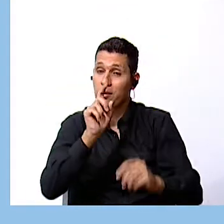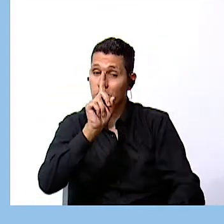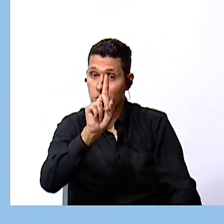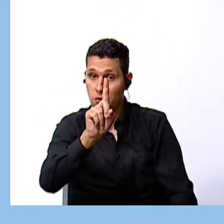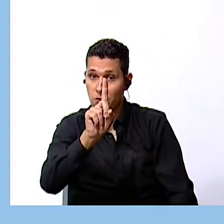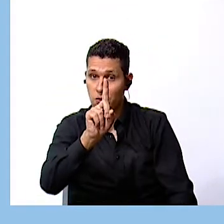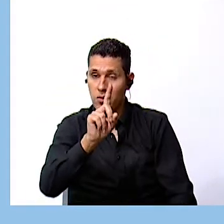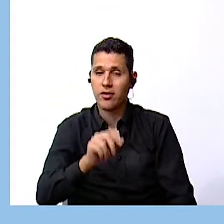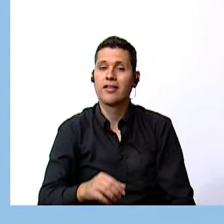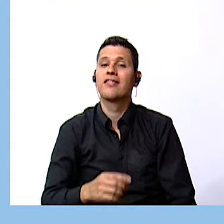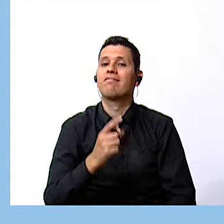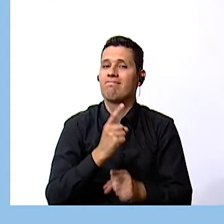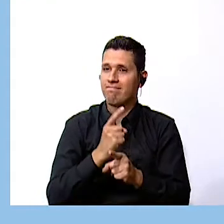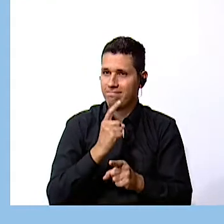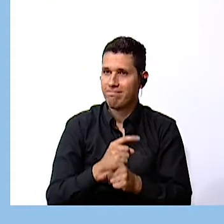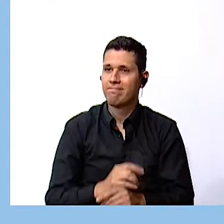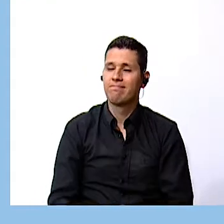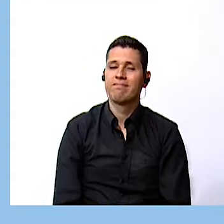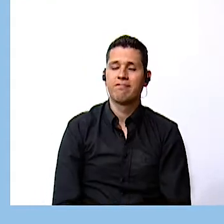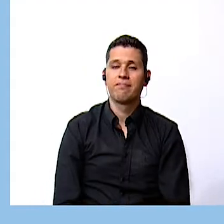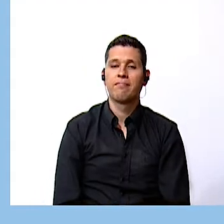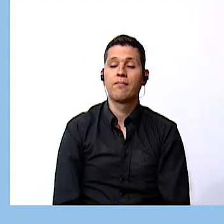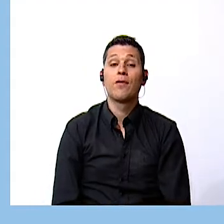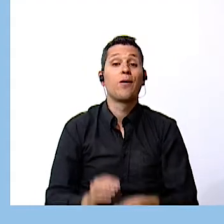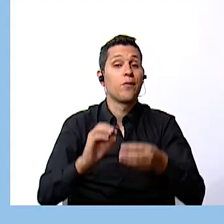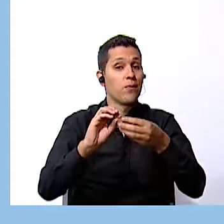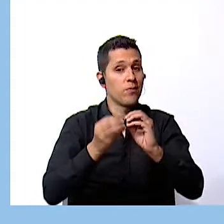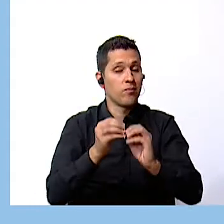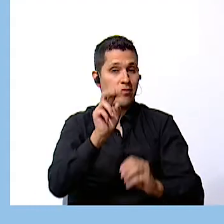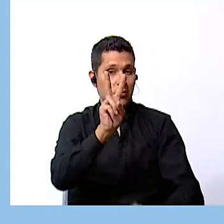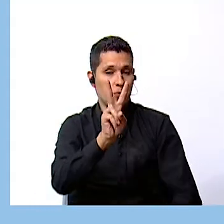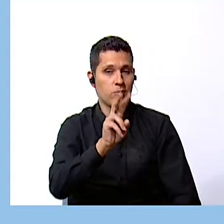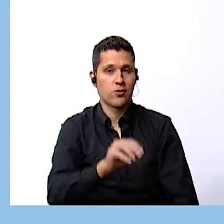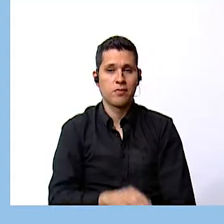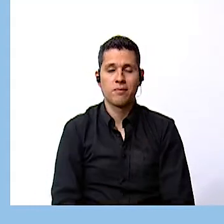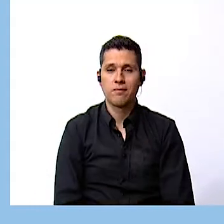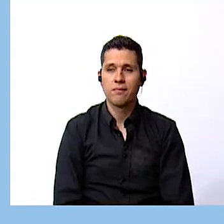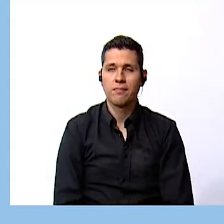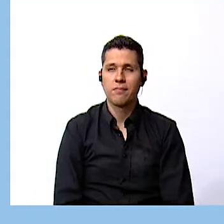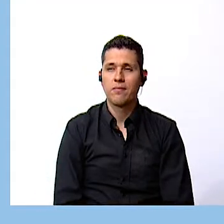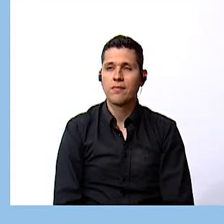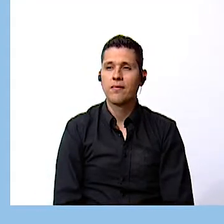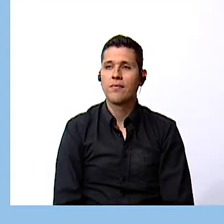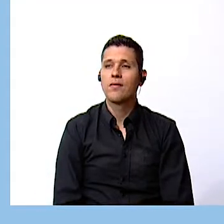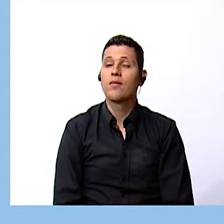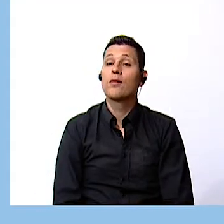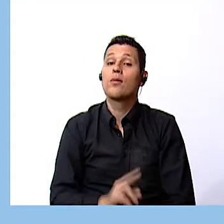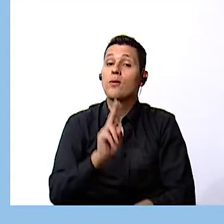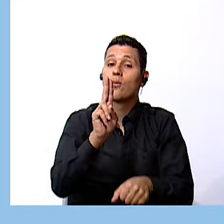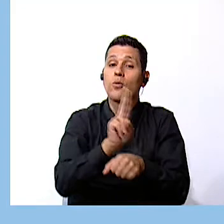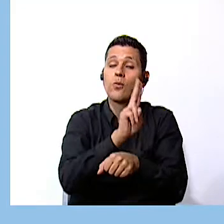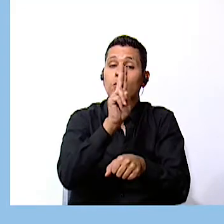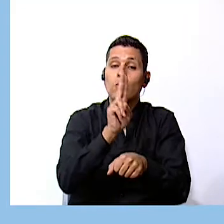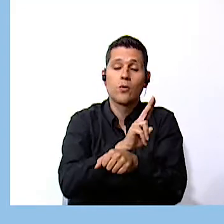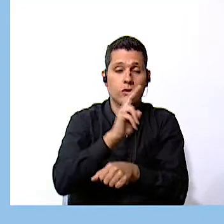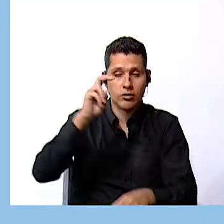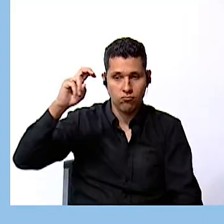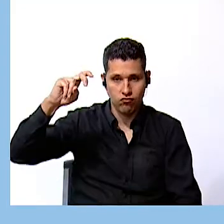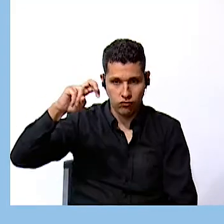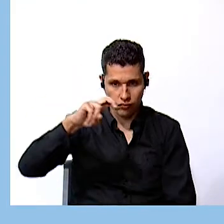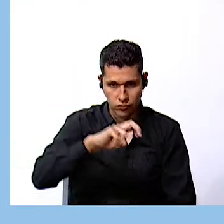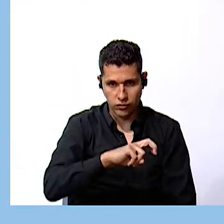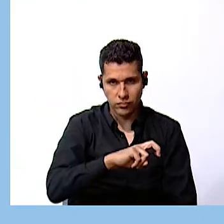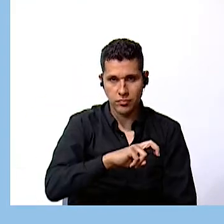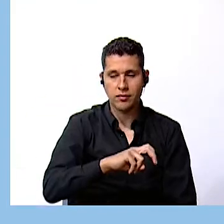answer. Okay. Number 2. Use the stairs. Usen las